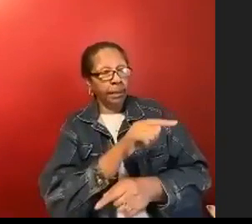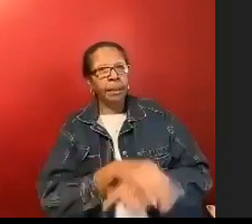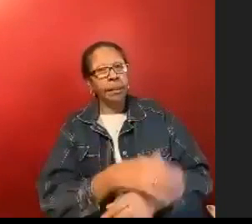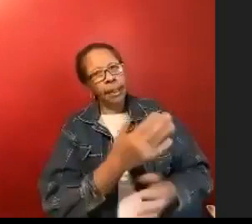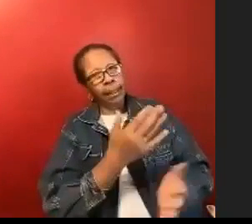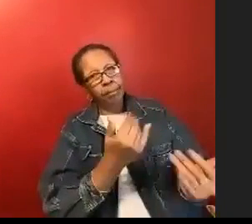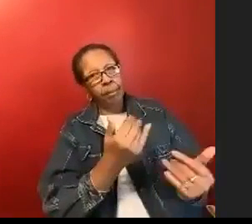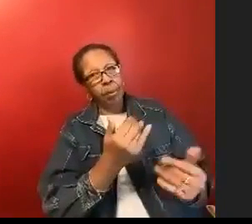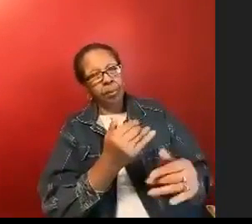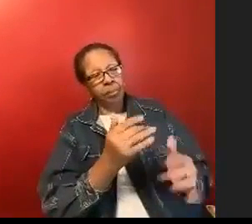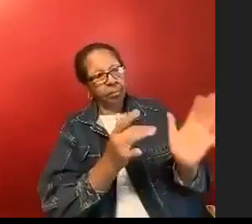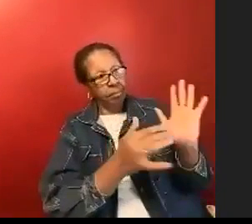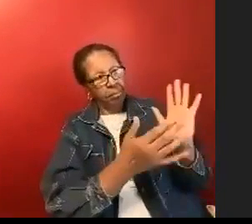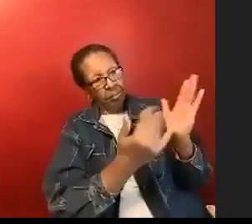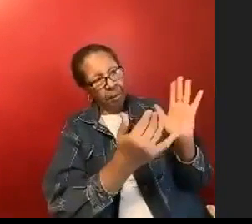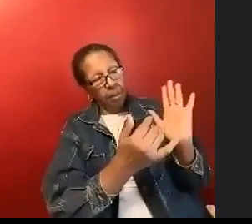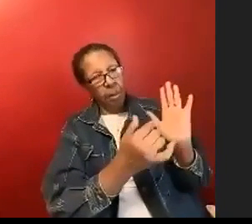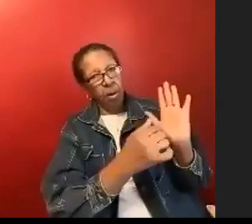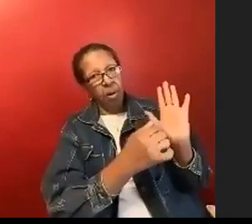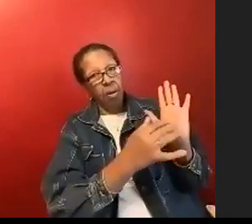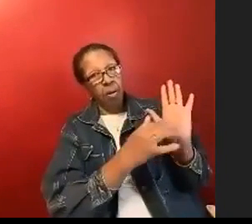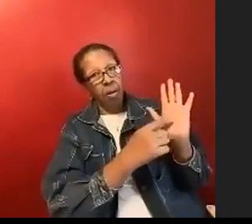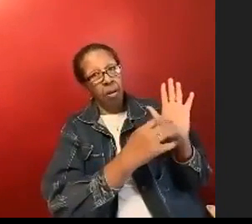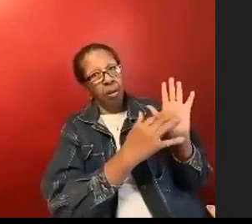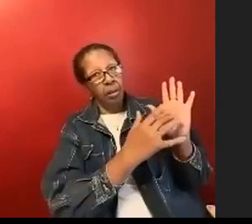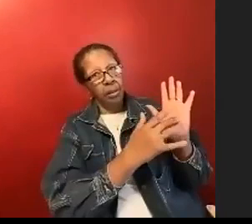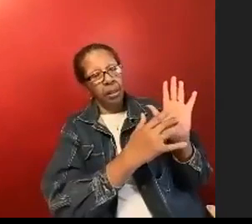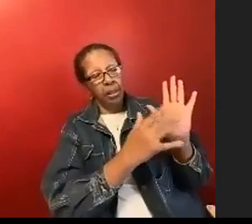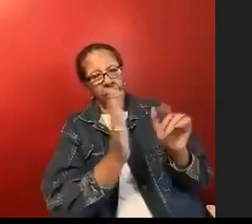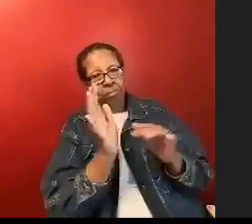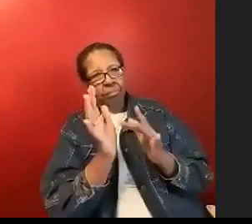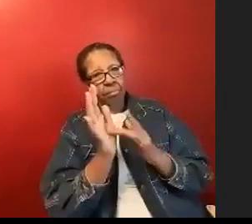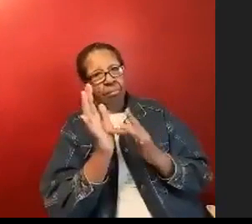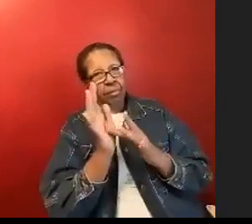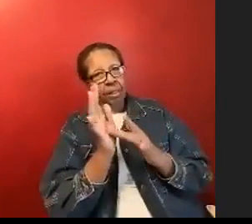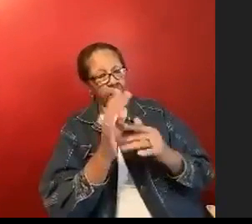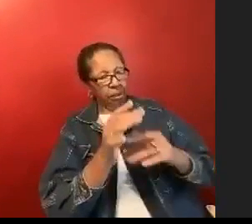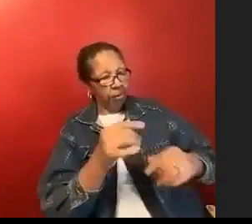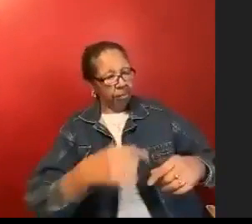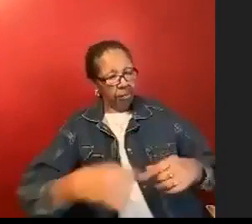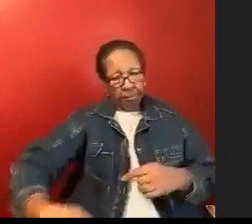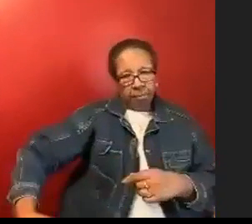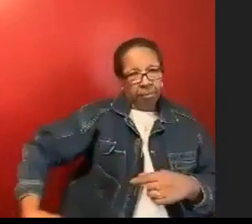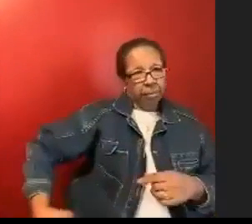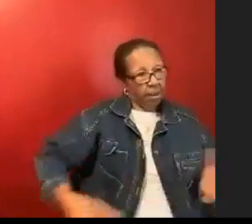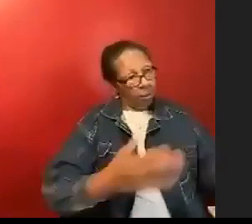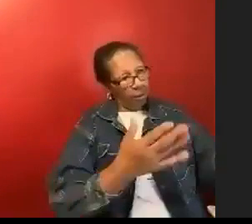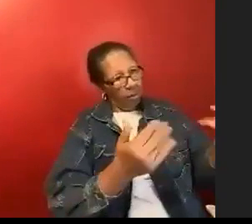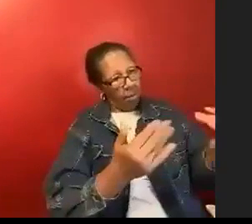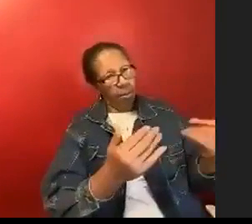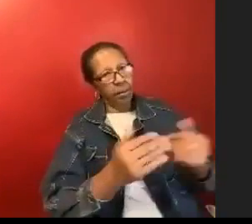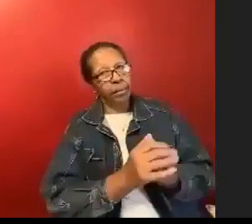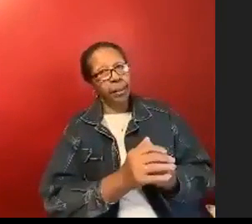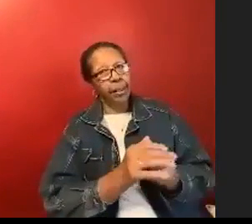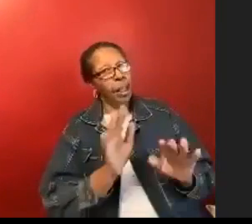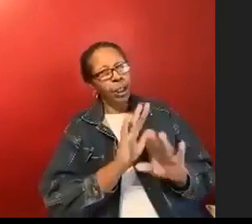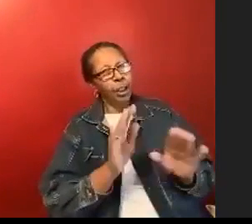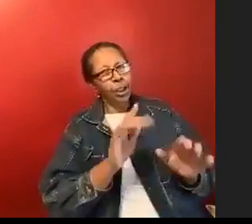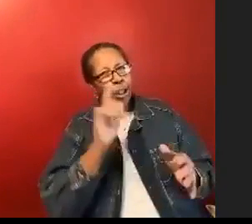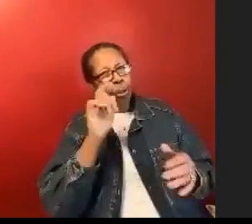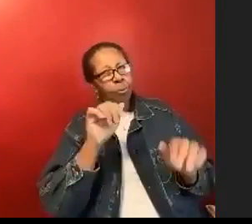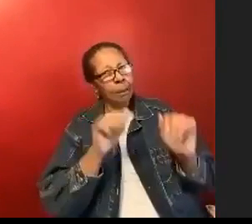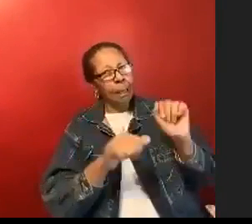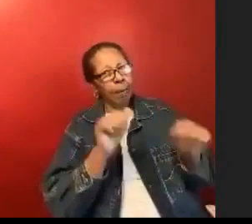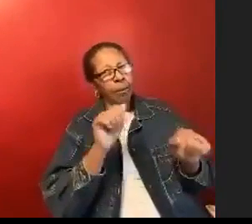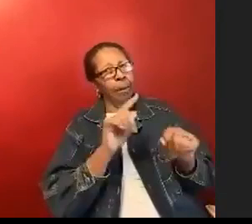see my hands. Reach out your hand and put it in my side. Do not doubt, but